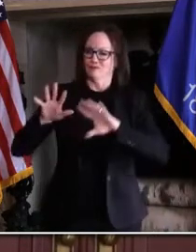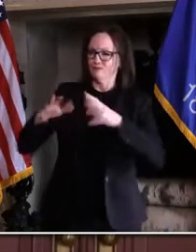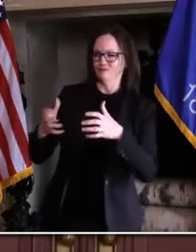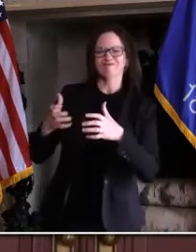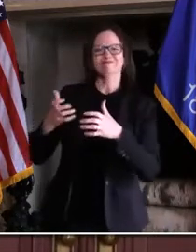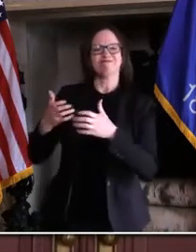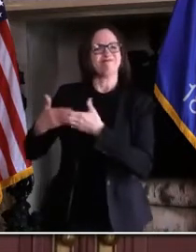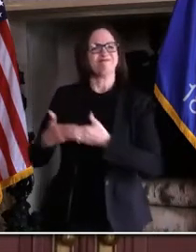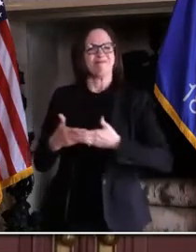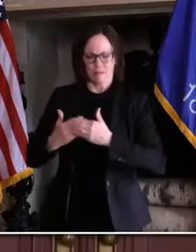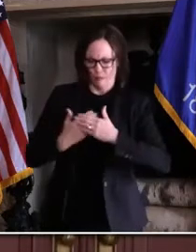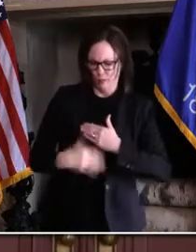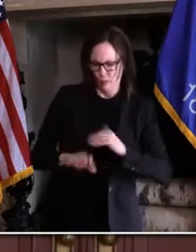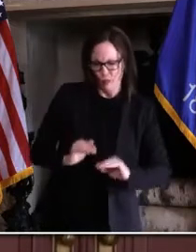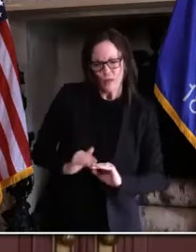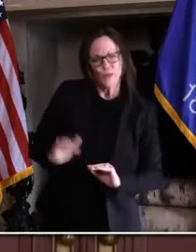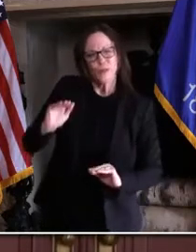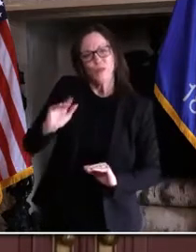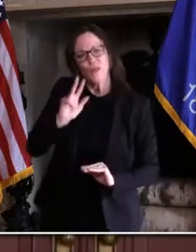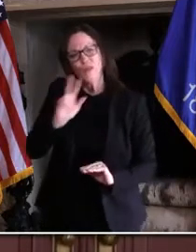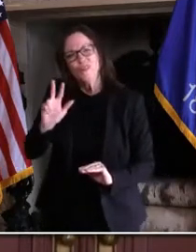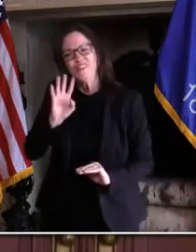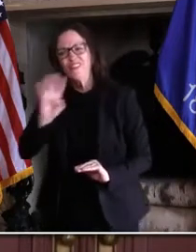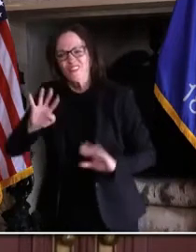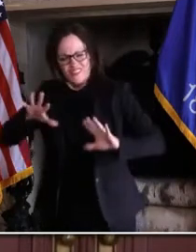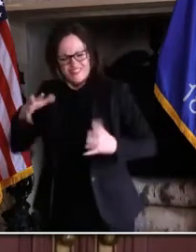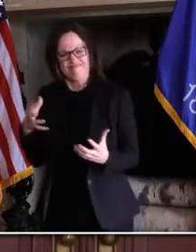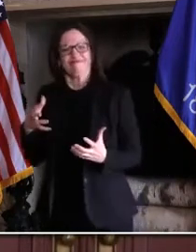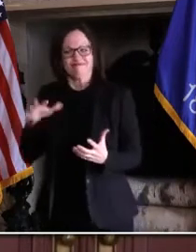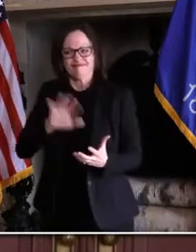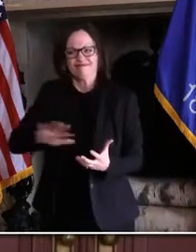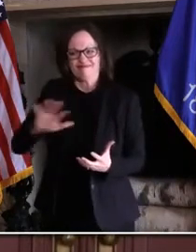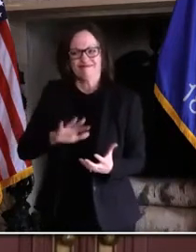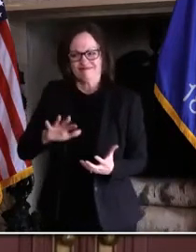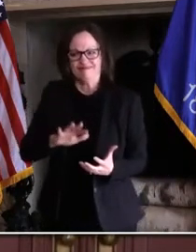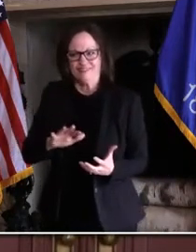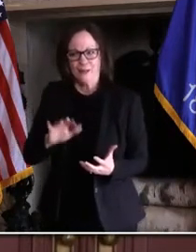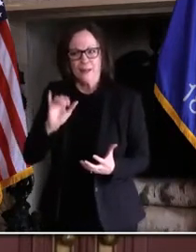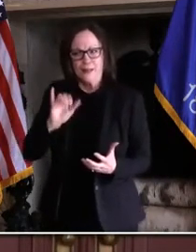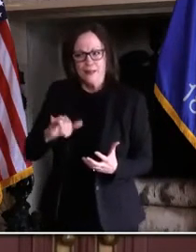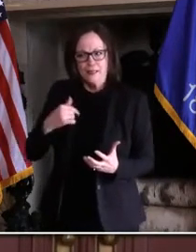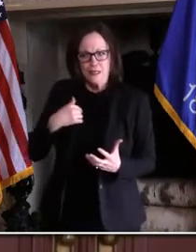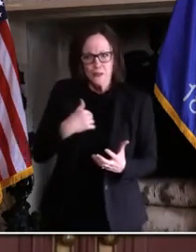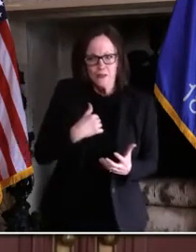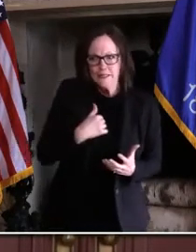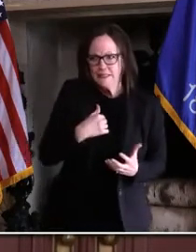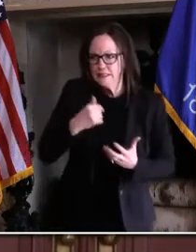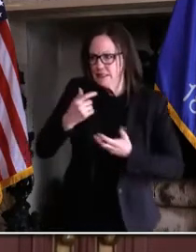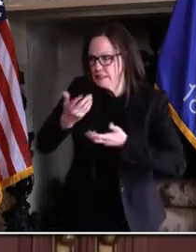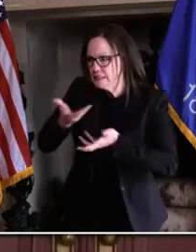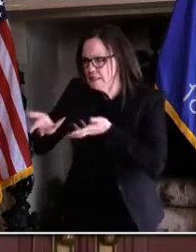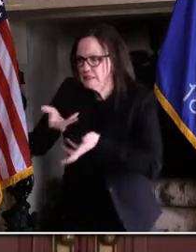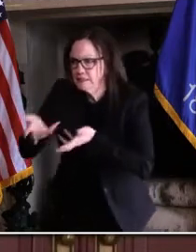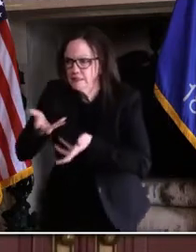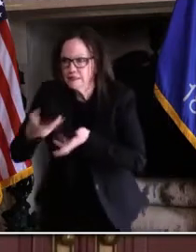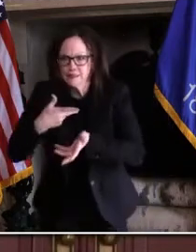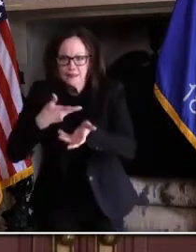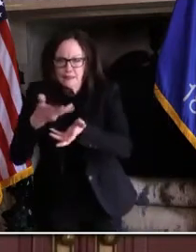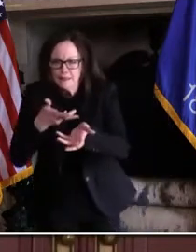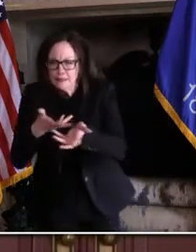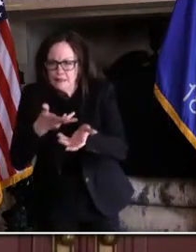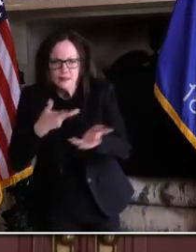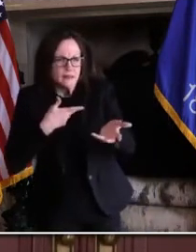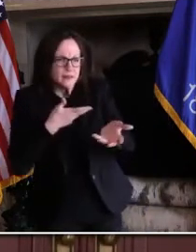I want to give a big thanks to the child care providers who are keeping these kids healthy and safe and adapting to this